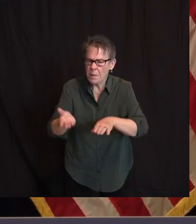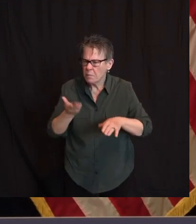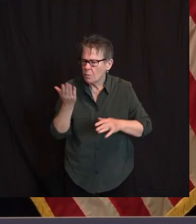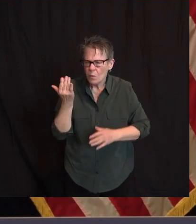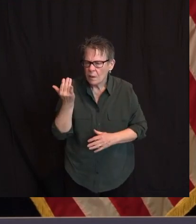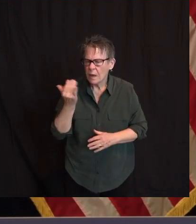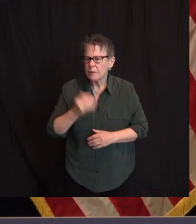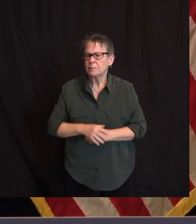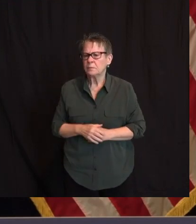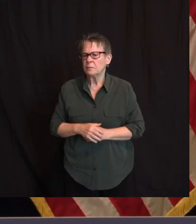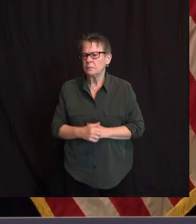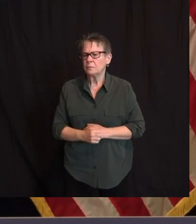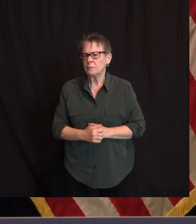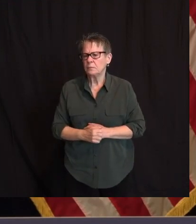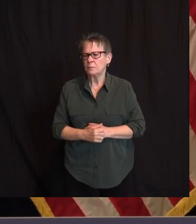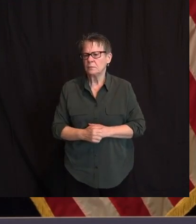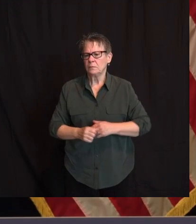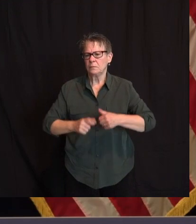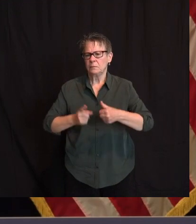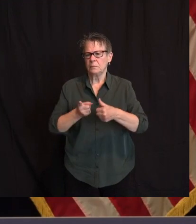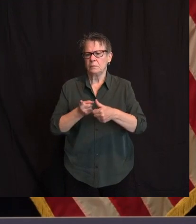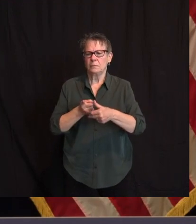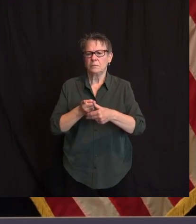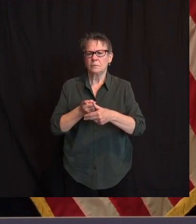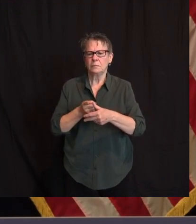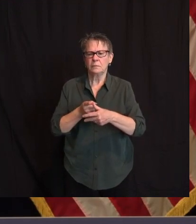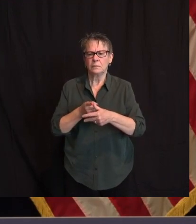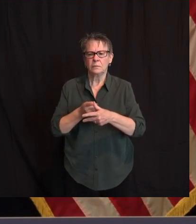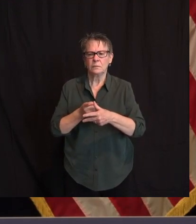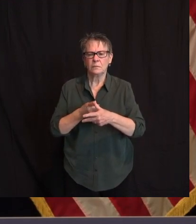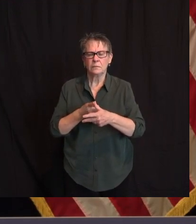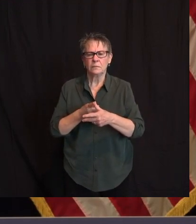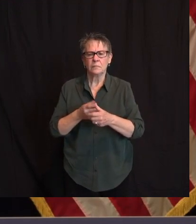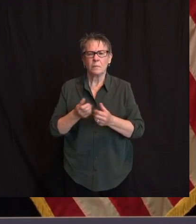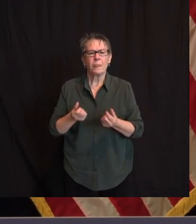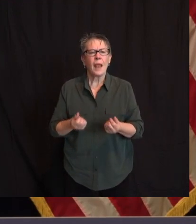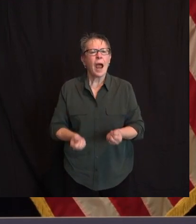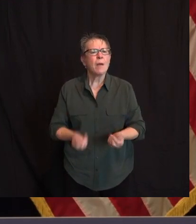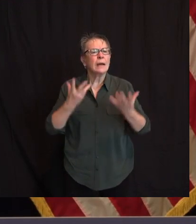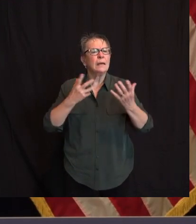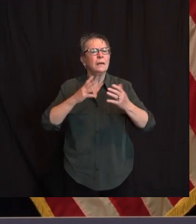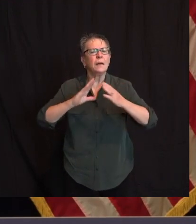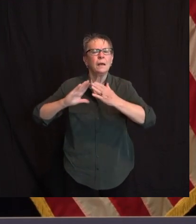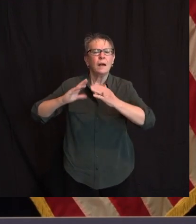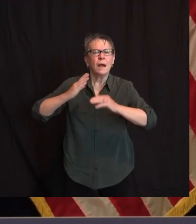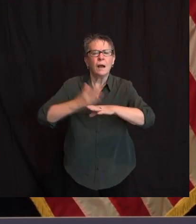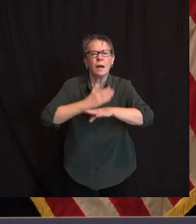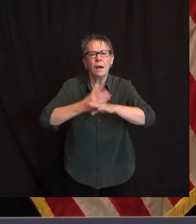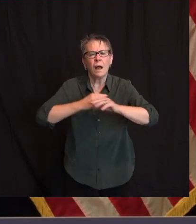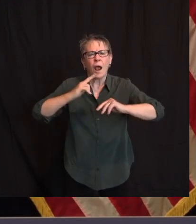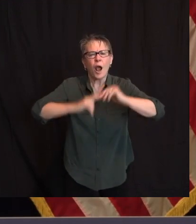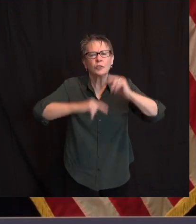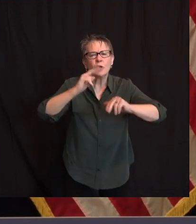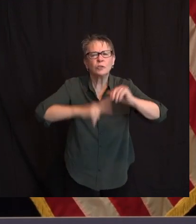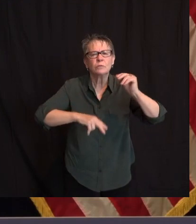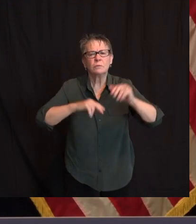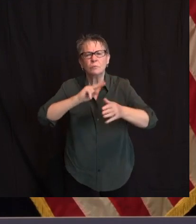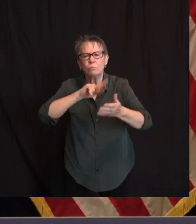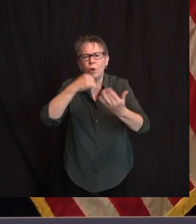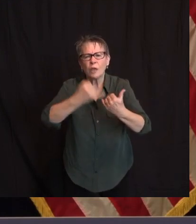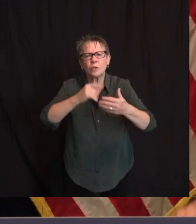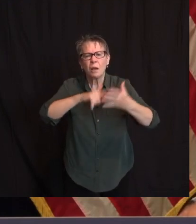were impacted. Paramel, do you know? We don't have a number. Yeah, I don't have a number. And the definition is